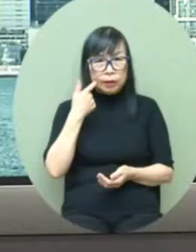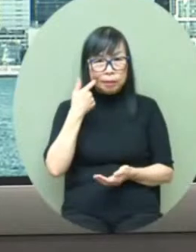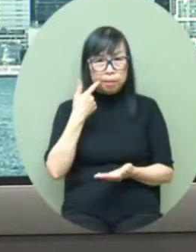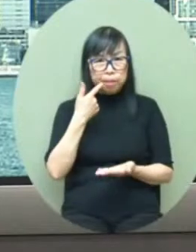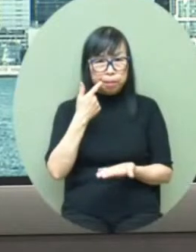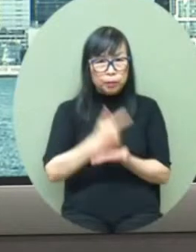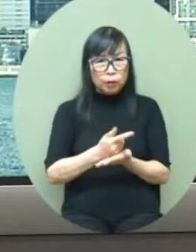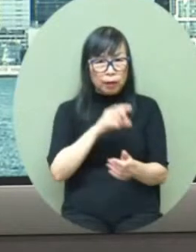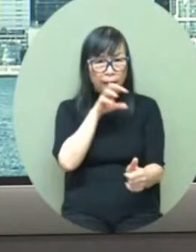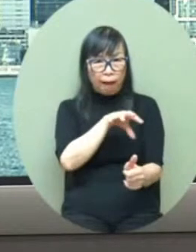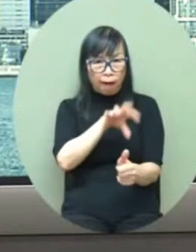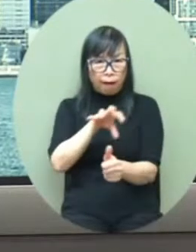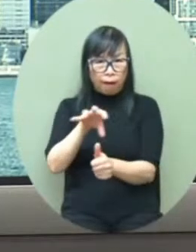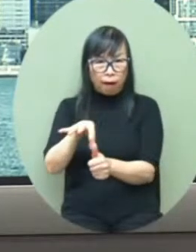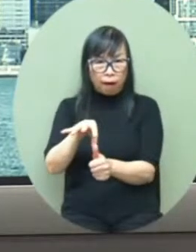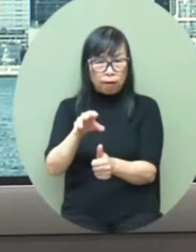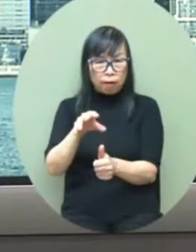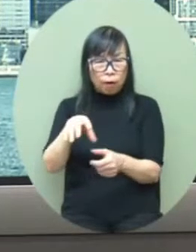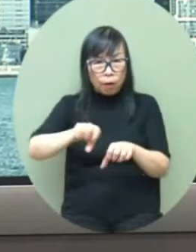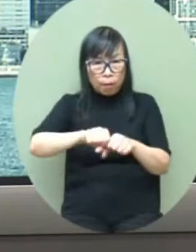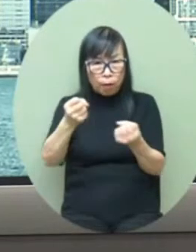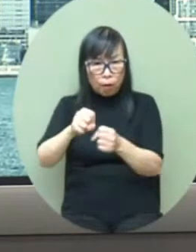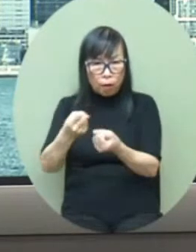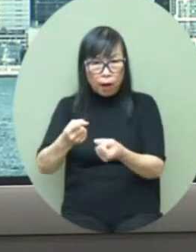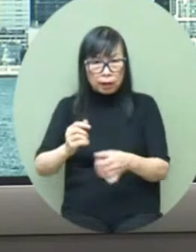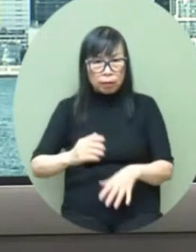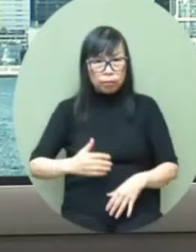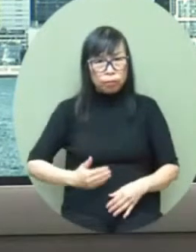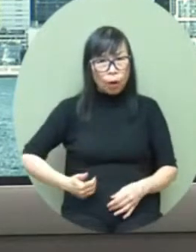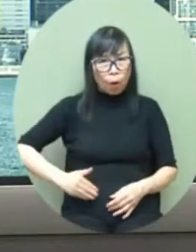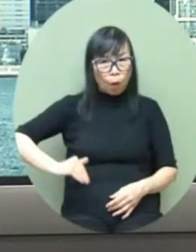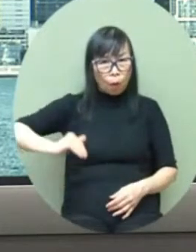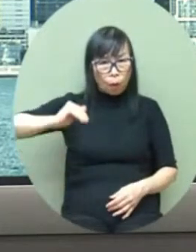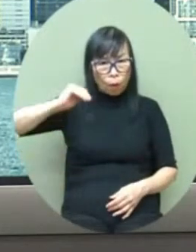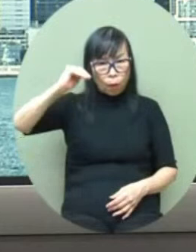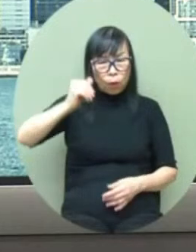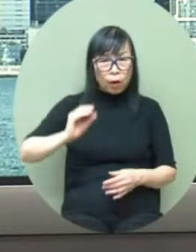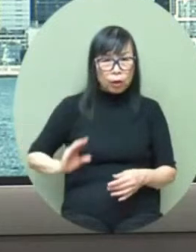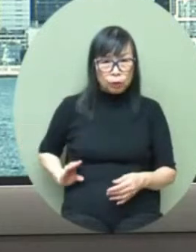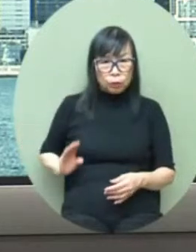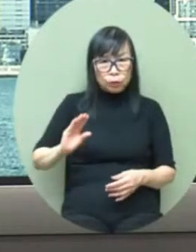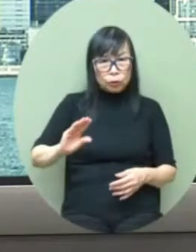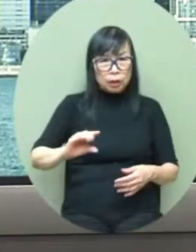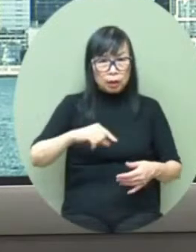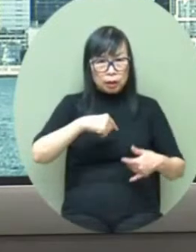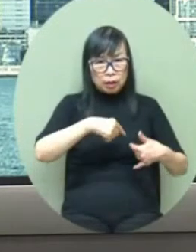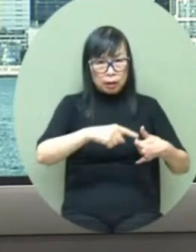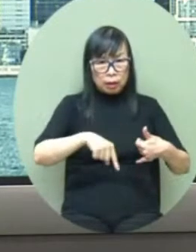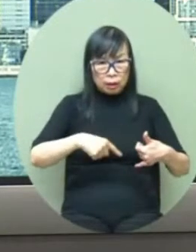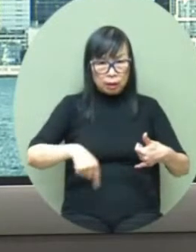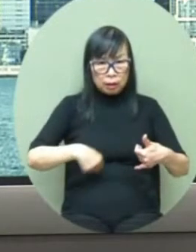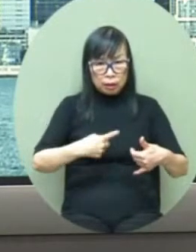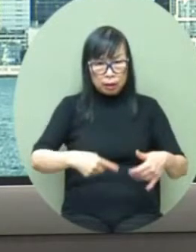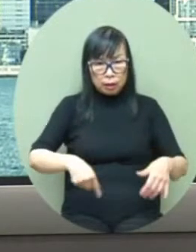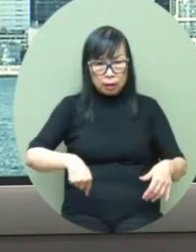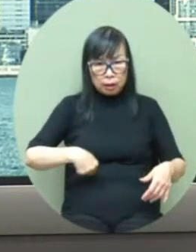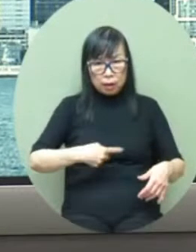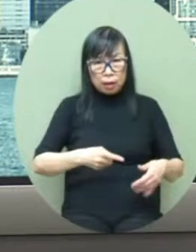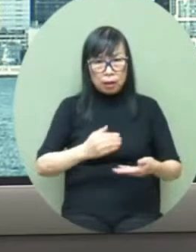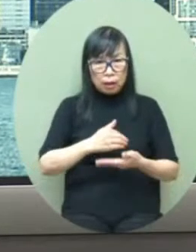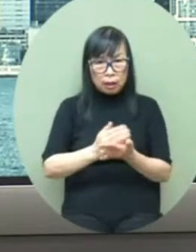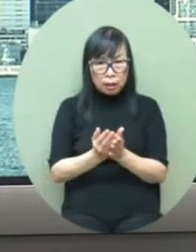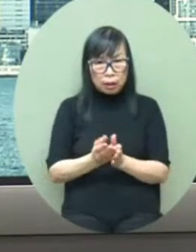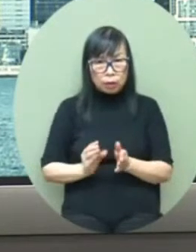dubious and suspicious. I strongly condemn such attempts to detract the